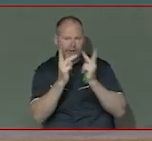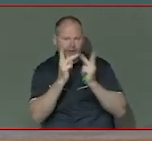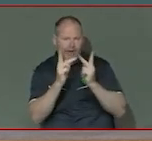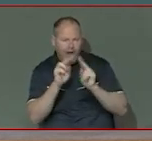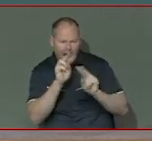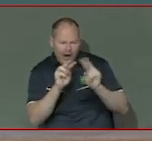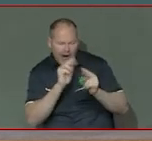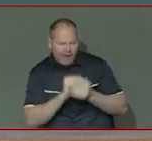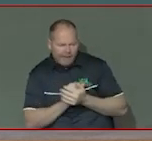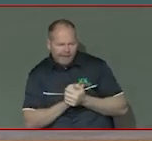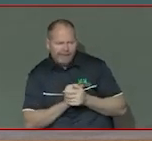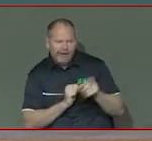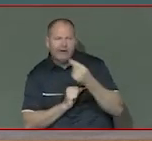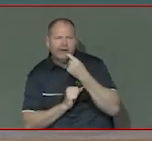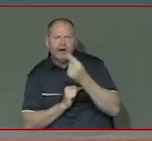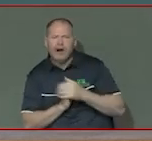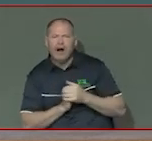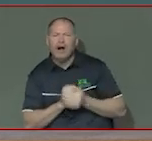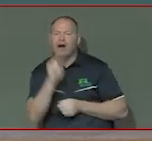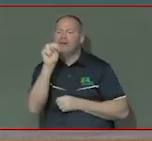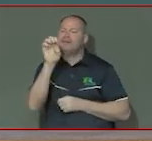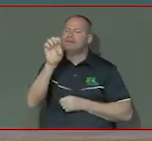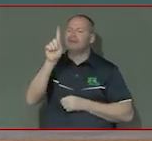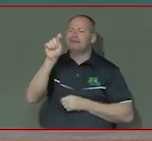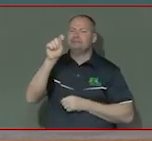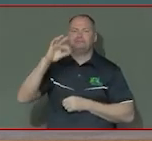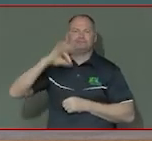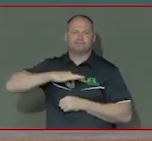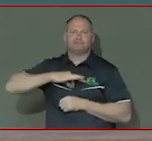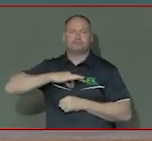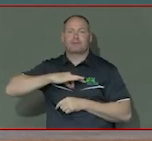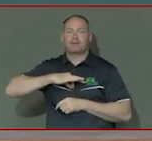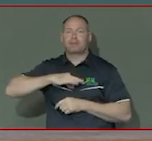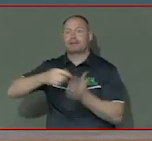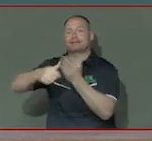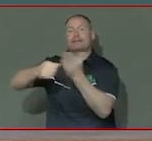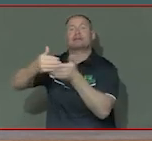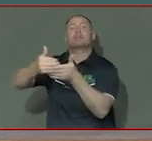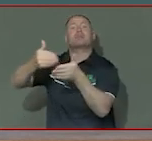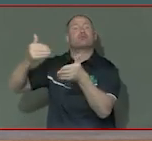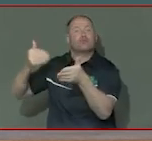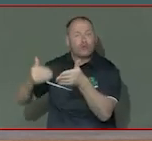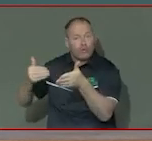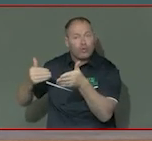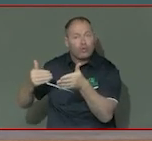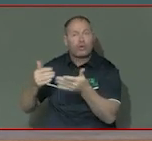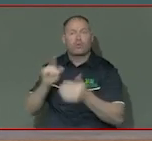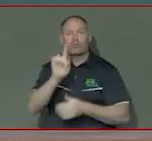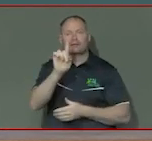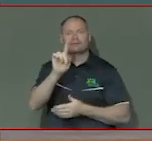says it's your net income before tax and before interest on loans.